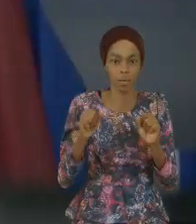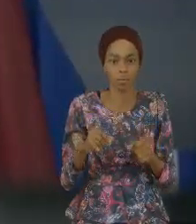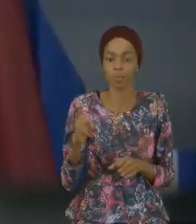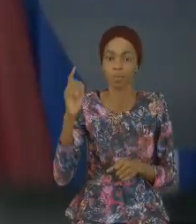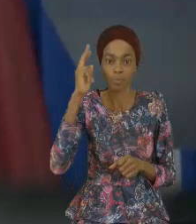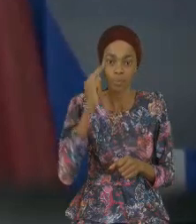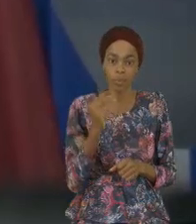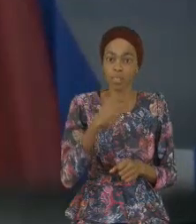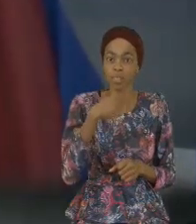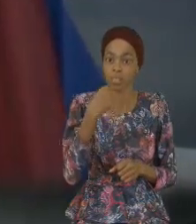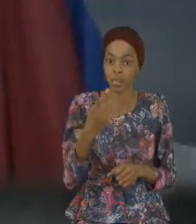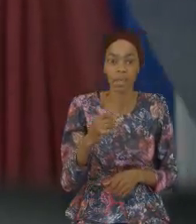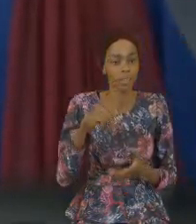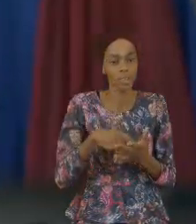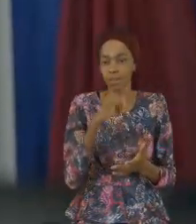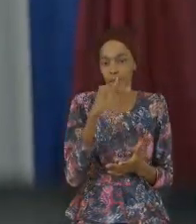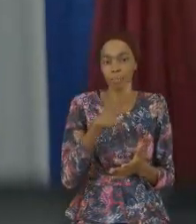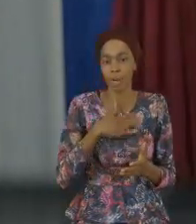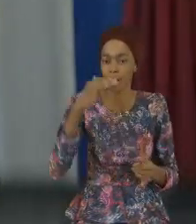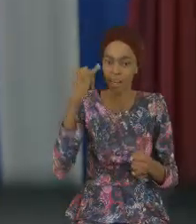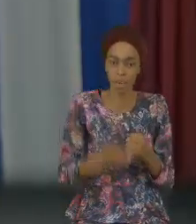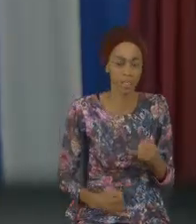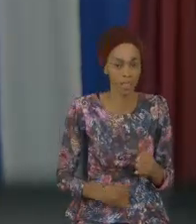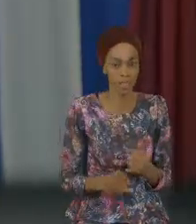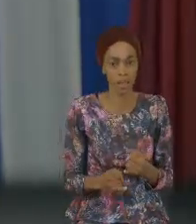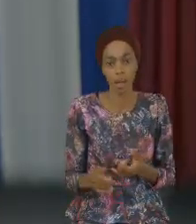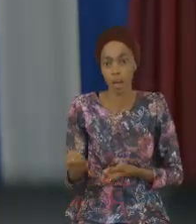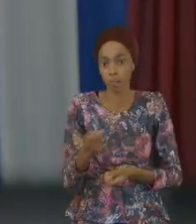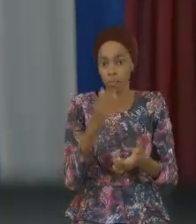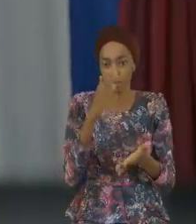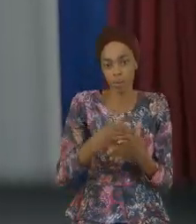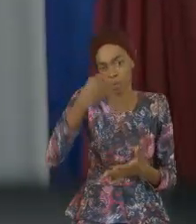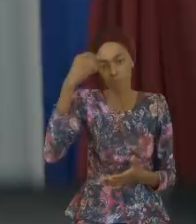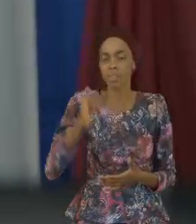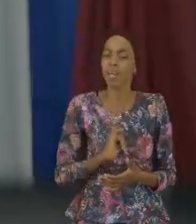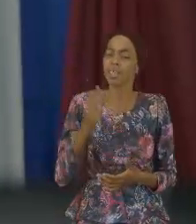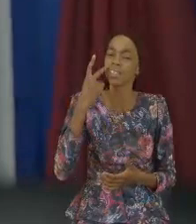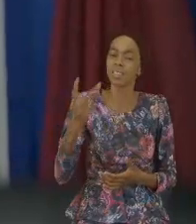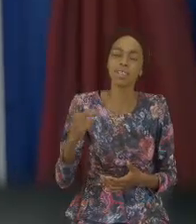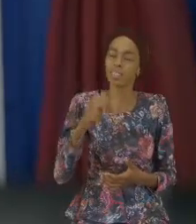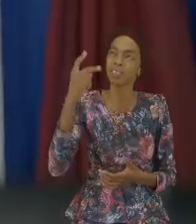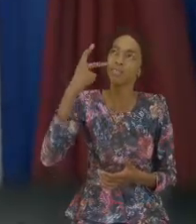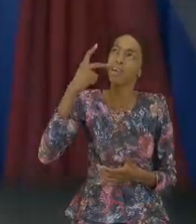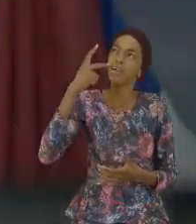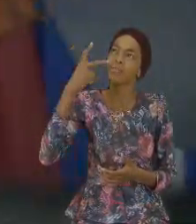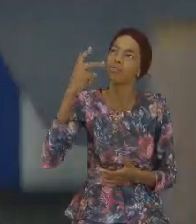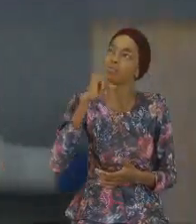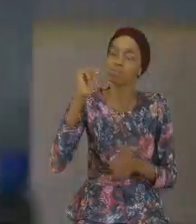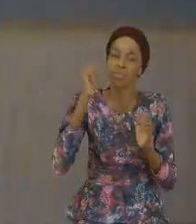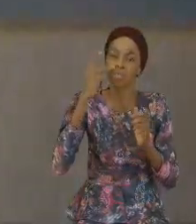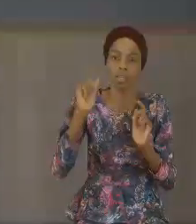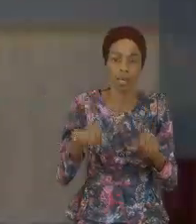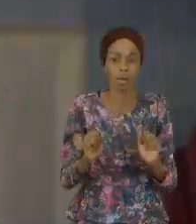stop. Why? Because I see the invisible. While all the other servants are looking at